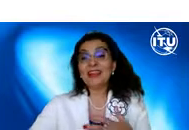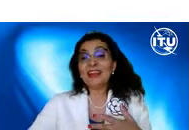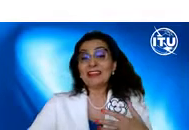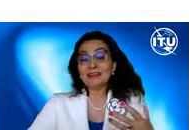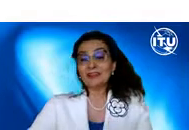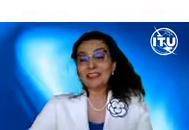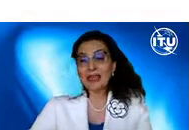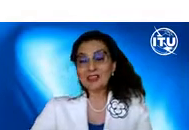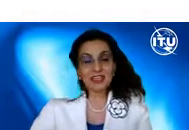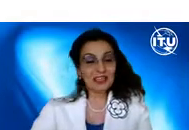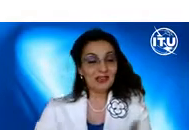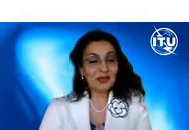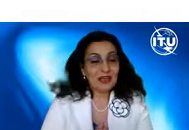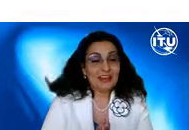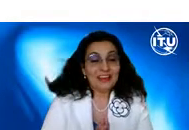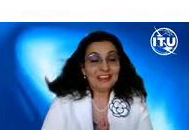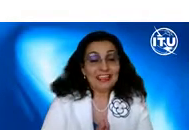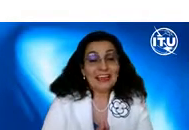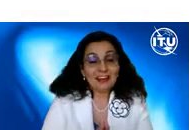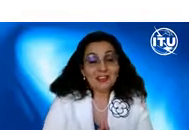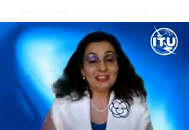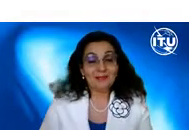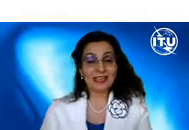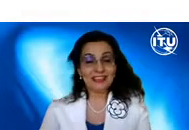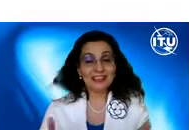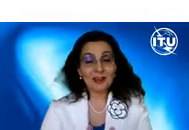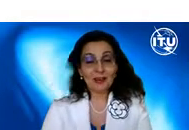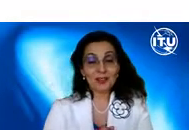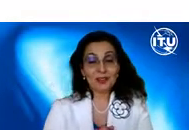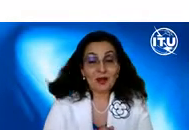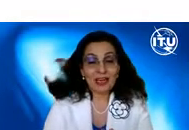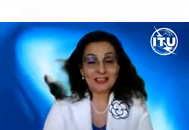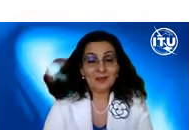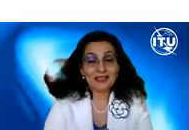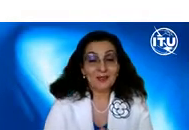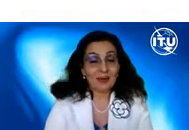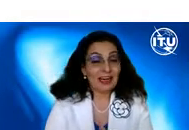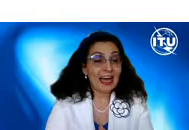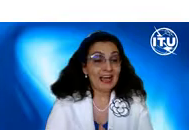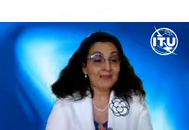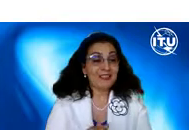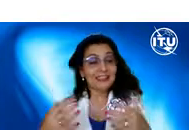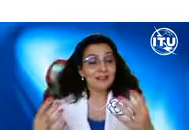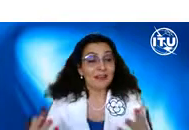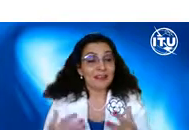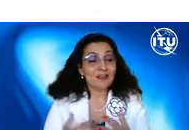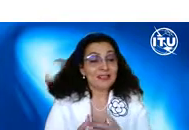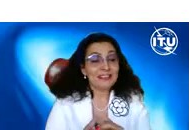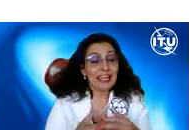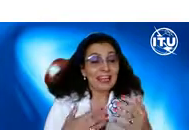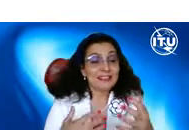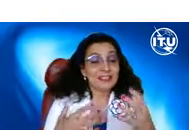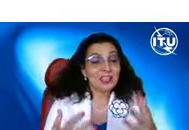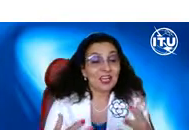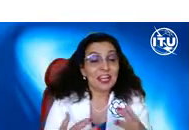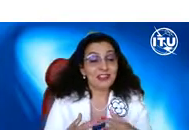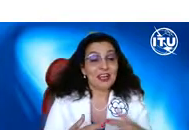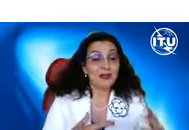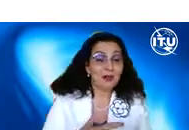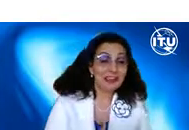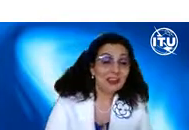please. As already mentioned, technology is embedded in almost all aspects of our lives, and environments